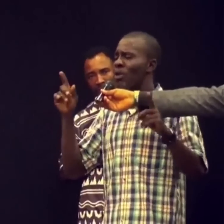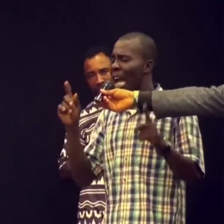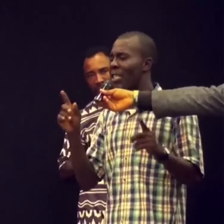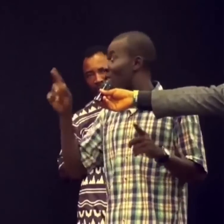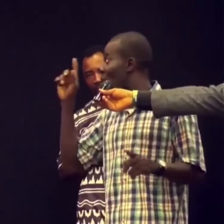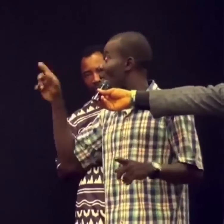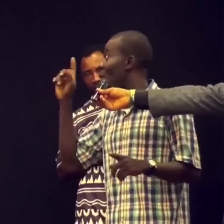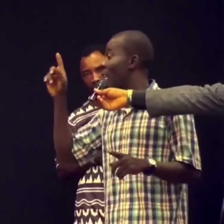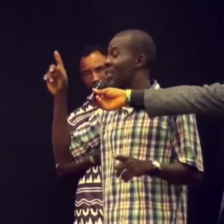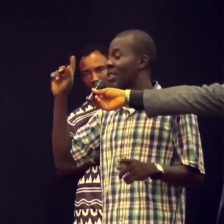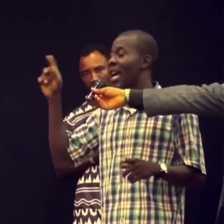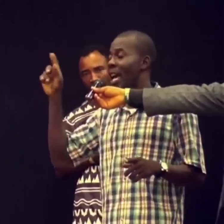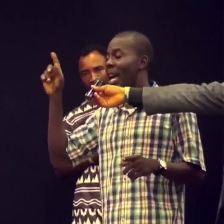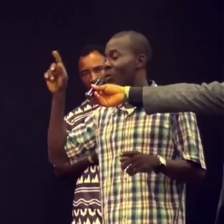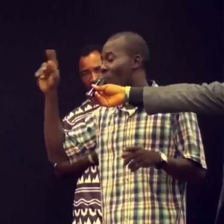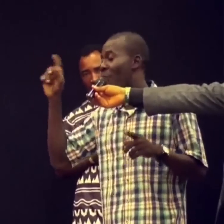to start